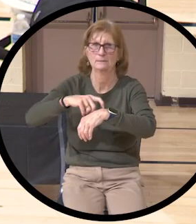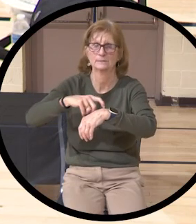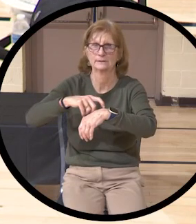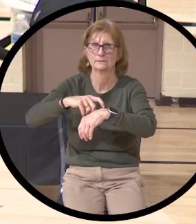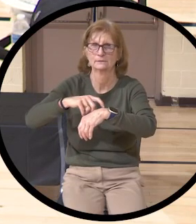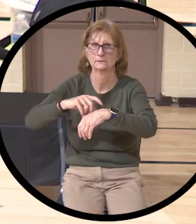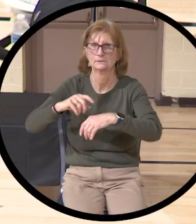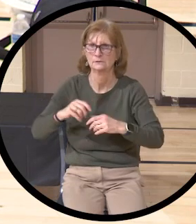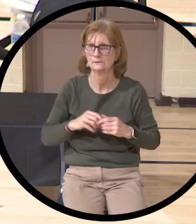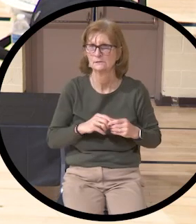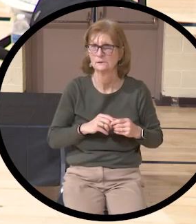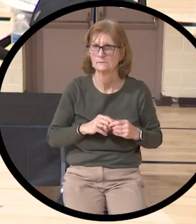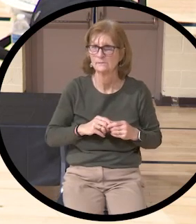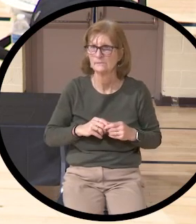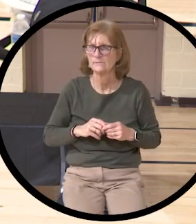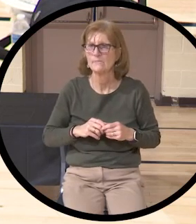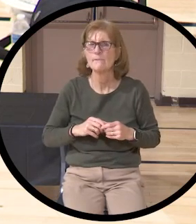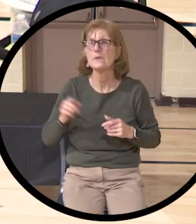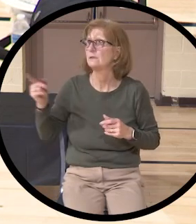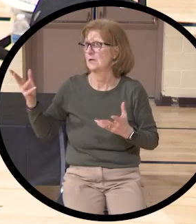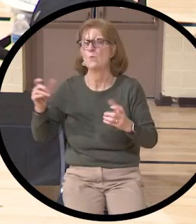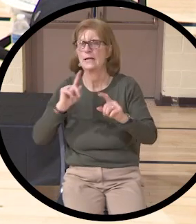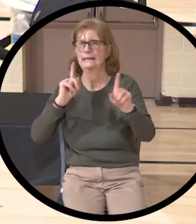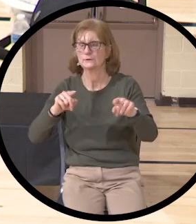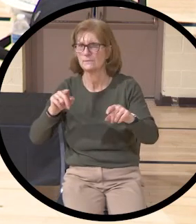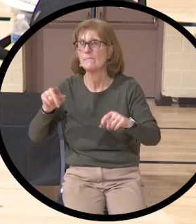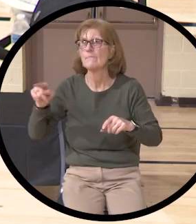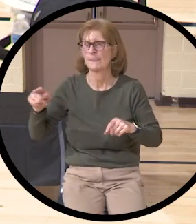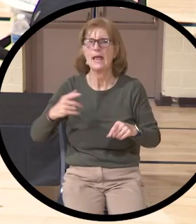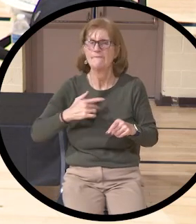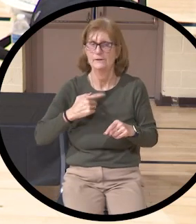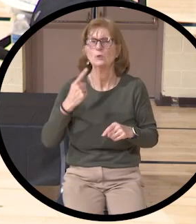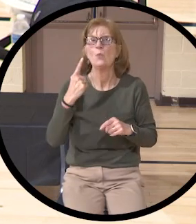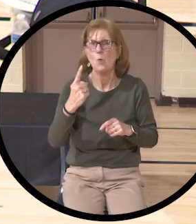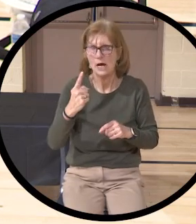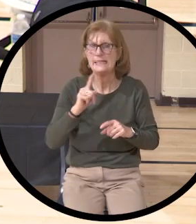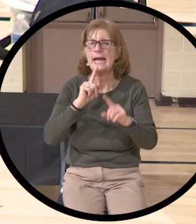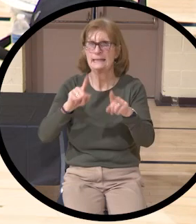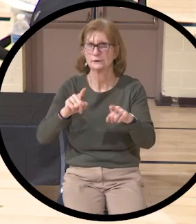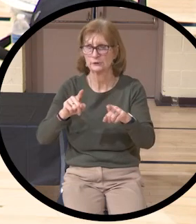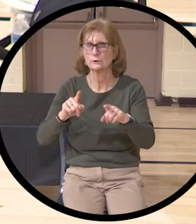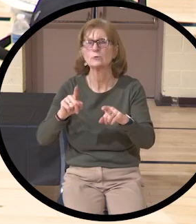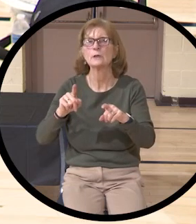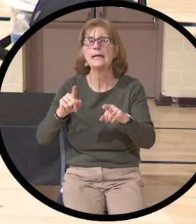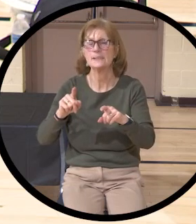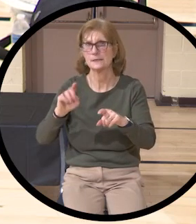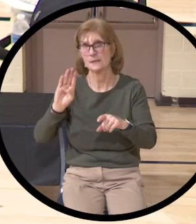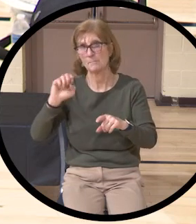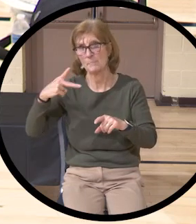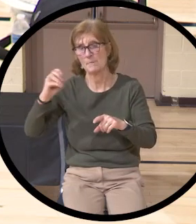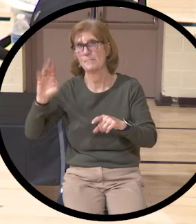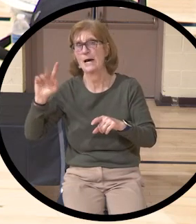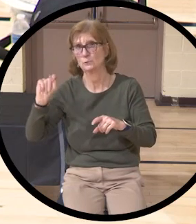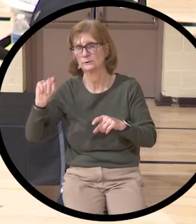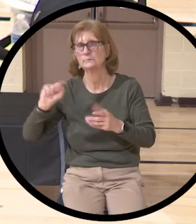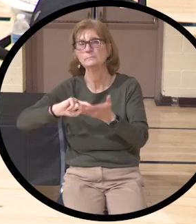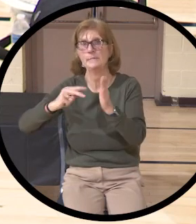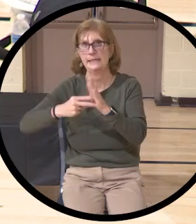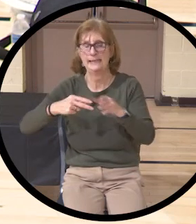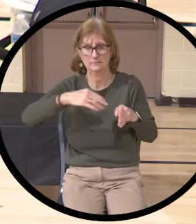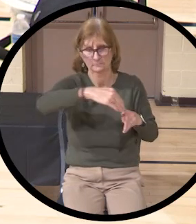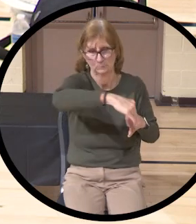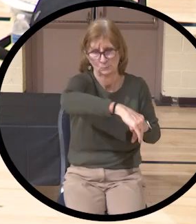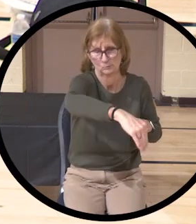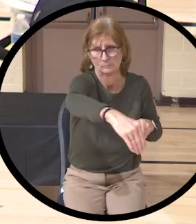the implementations of this is? Yeah, because I do think the bump outs do lead to this exact problem. And what it does is it uses